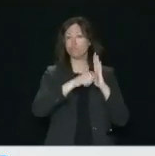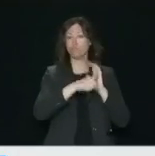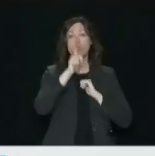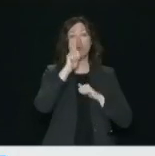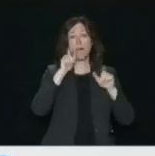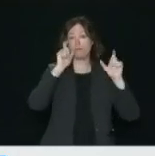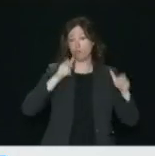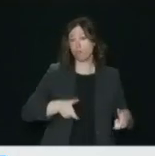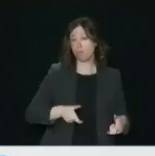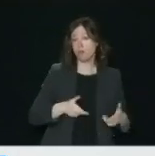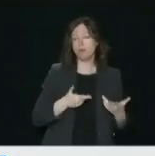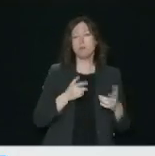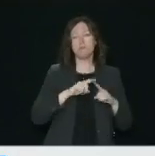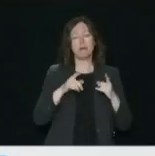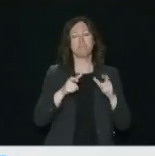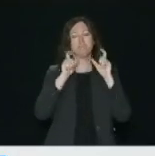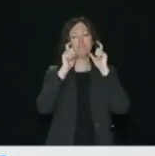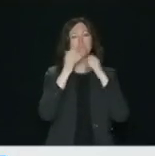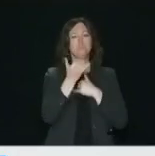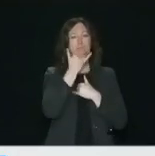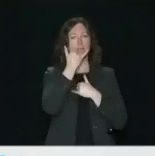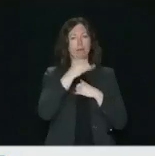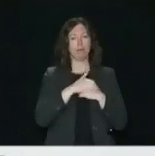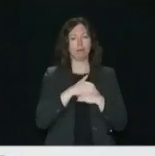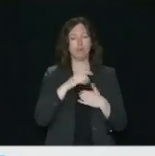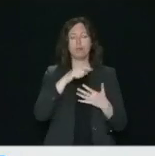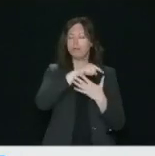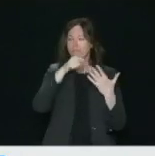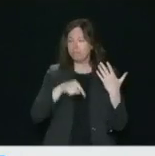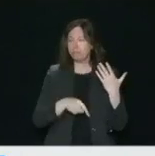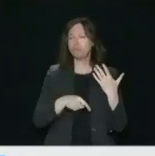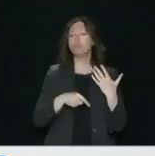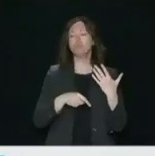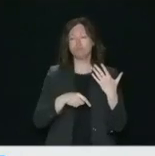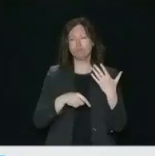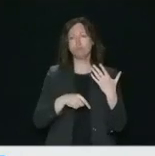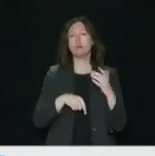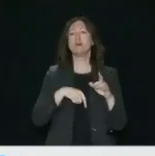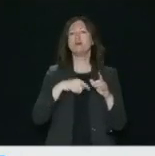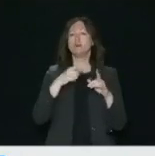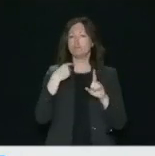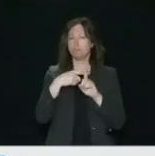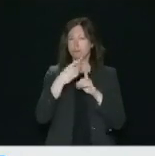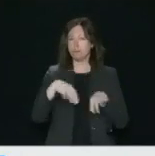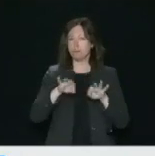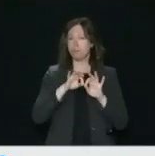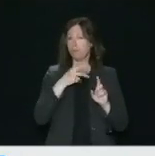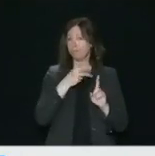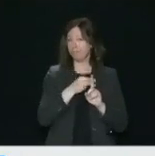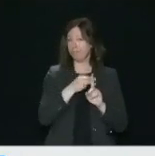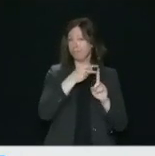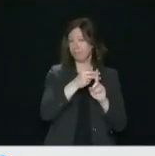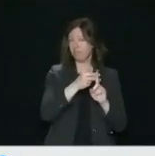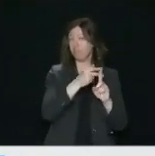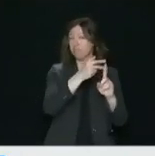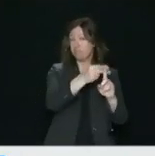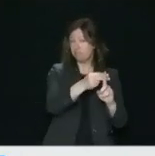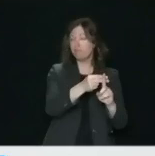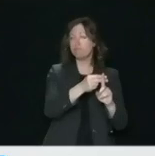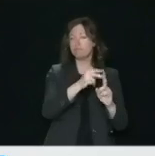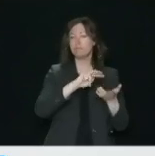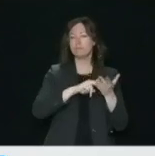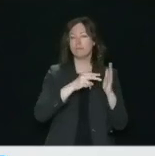expect the SARS-CoV-2 virus to continuously evolve, we're closely monitoring the domestic and international situation